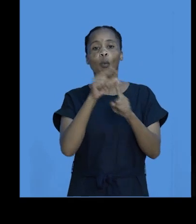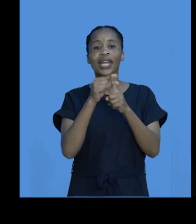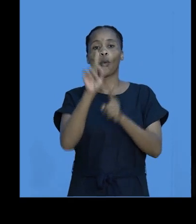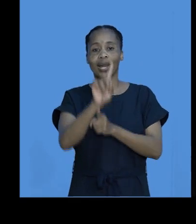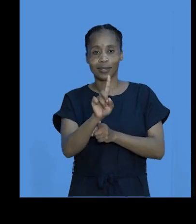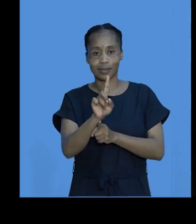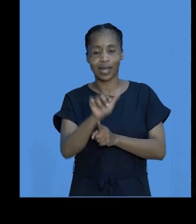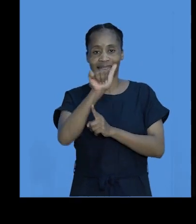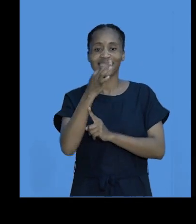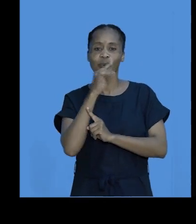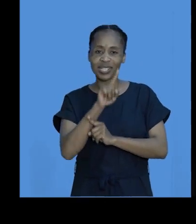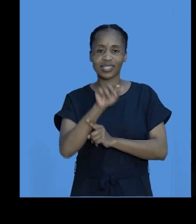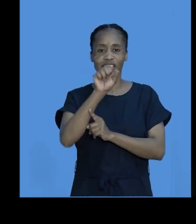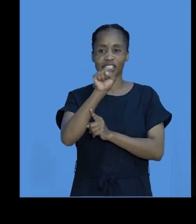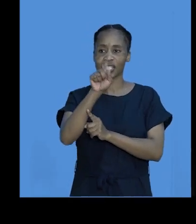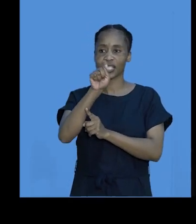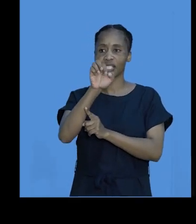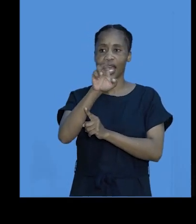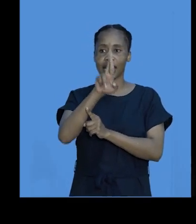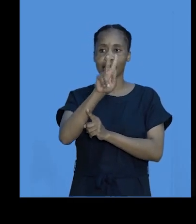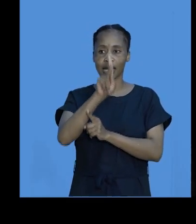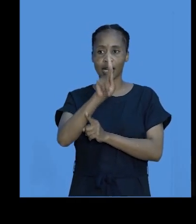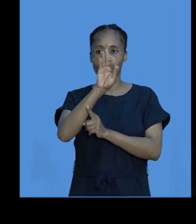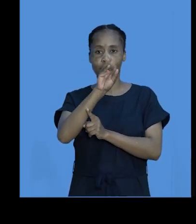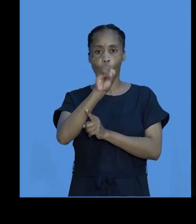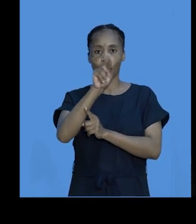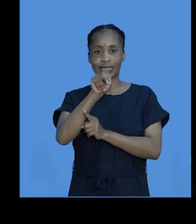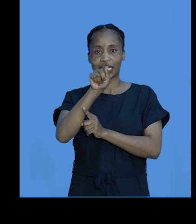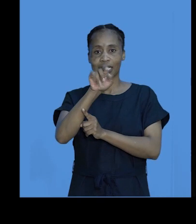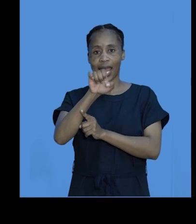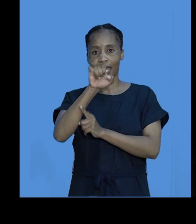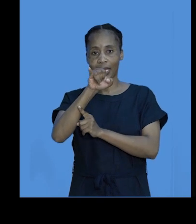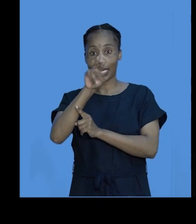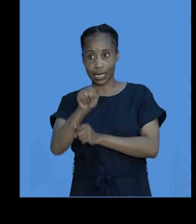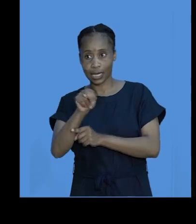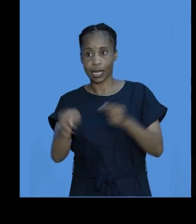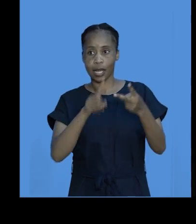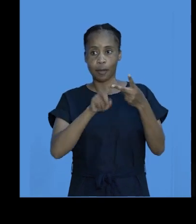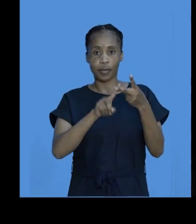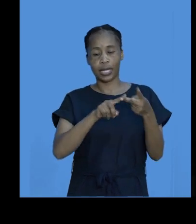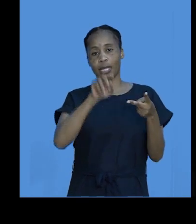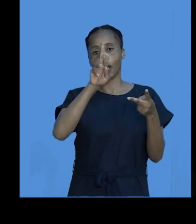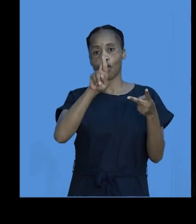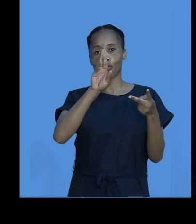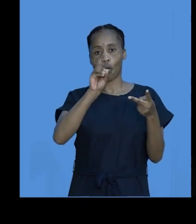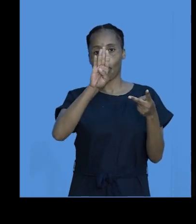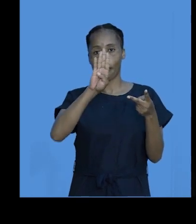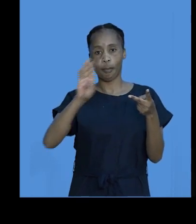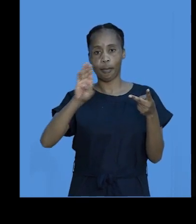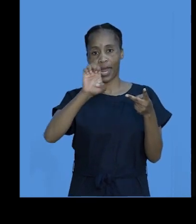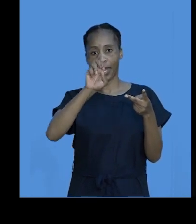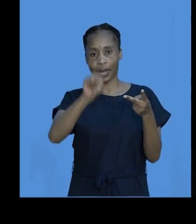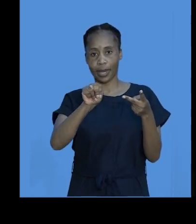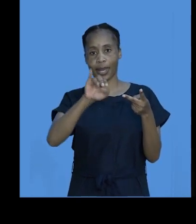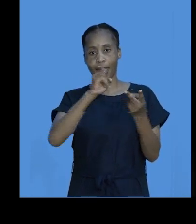your keyword there. So A says Sterkfontein Caves, B says Robben Island, C